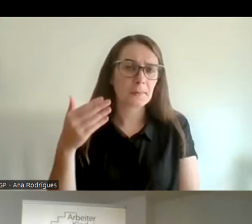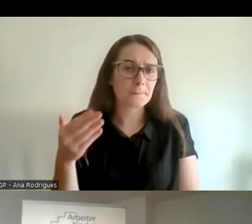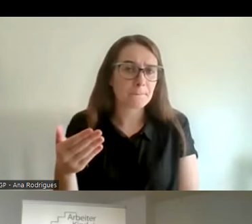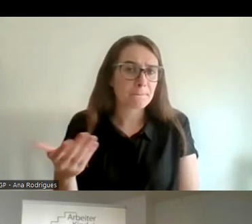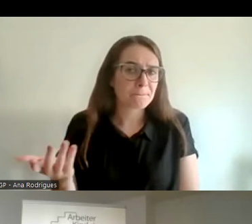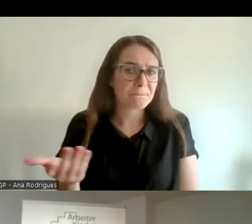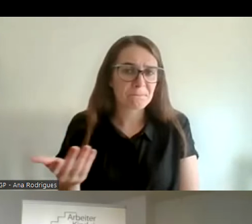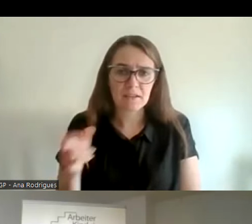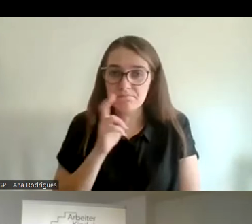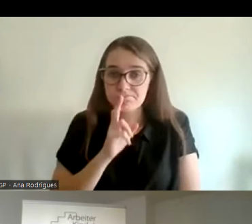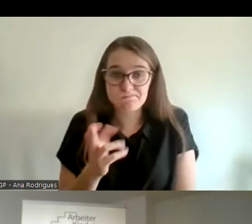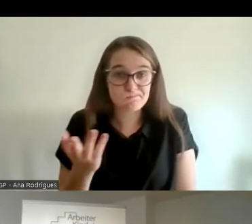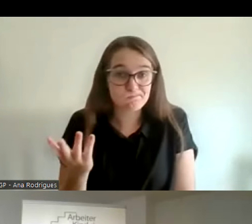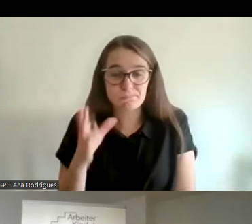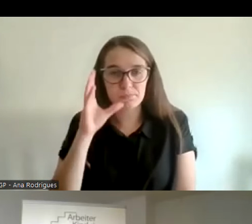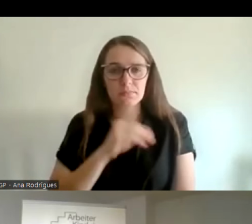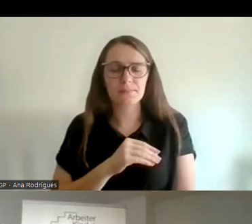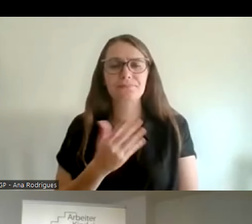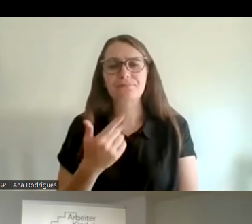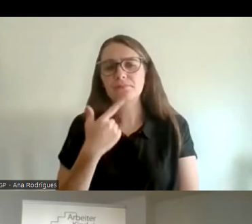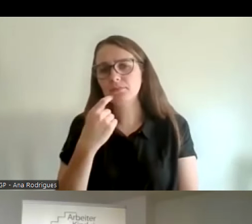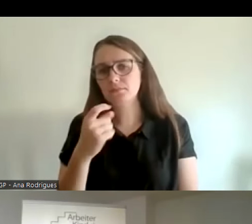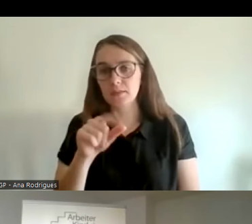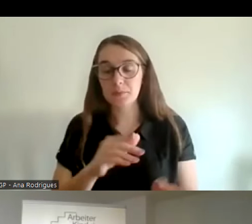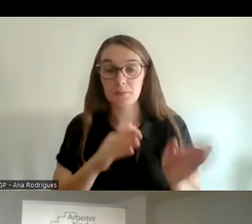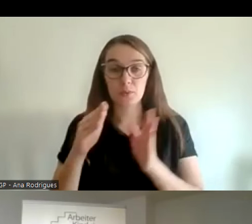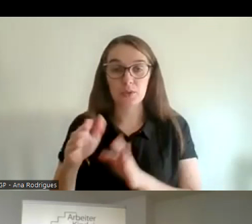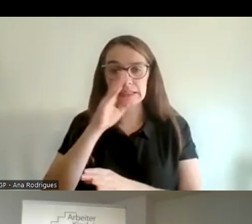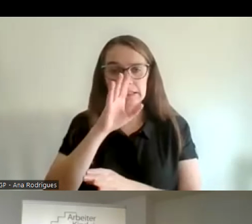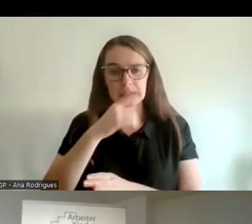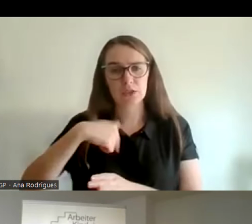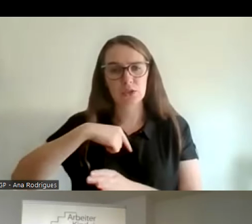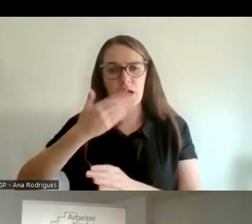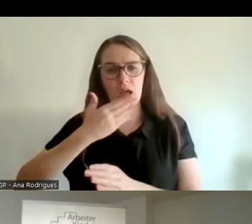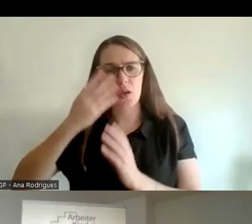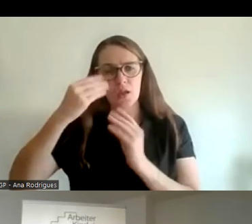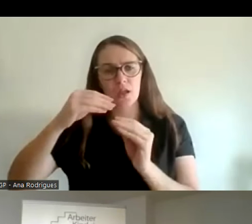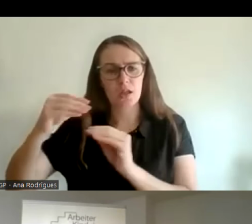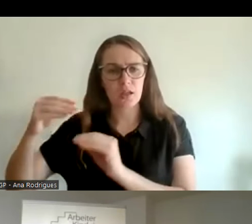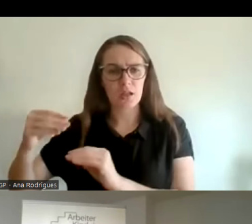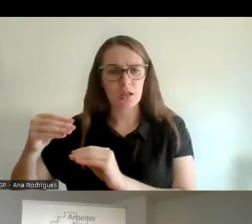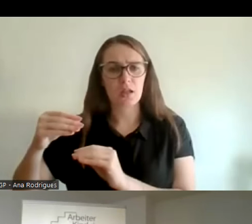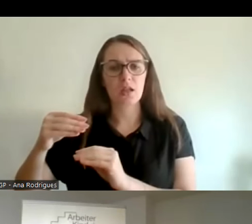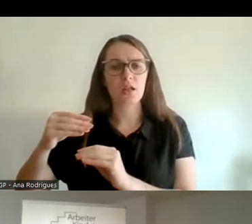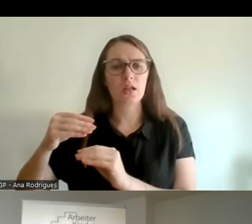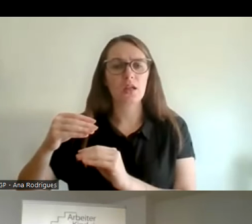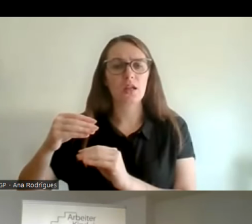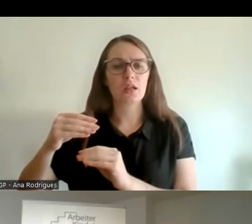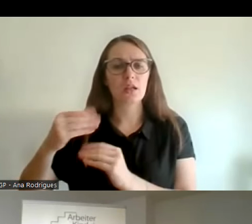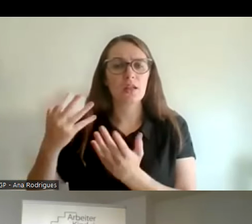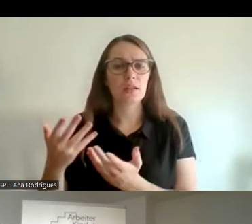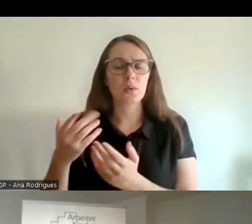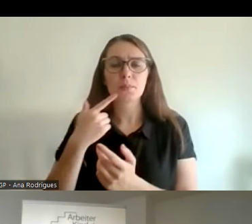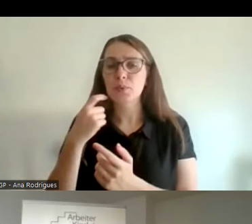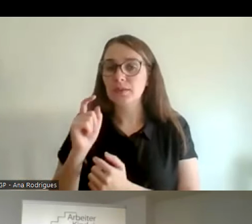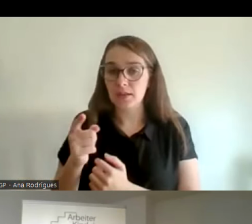will not be able to tell you. Moreover, the gap between the education levels are very, very significant. So the question is,